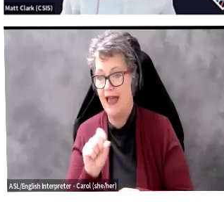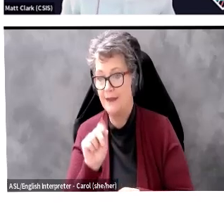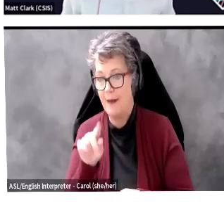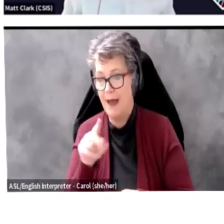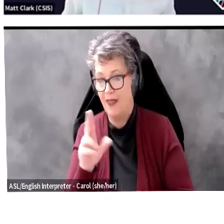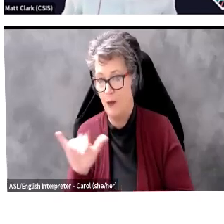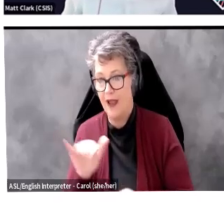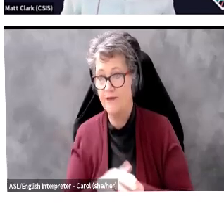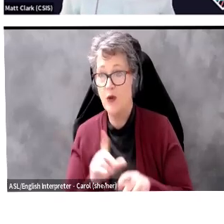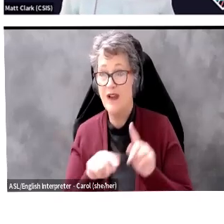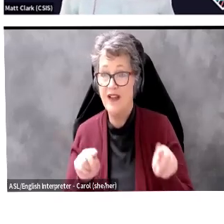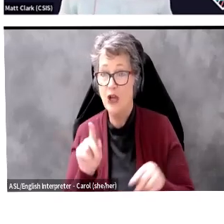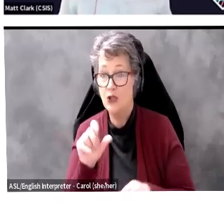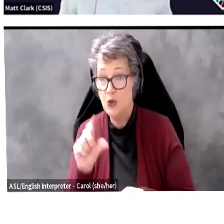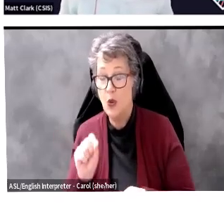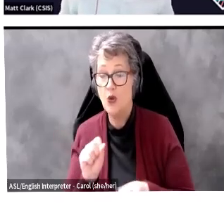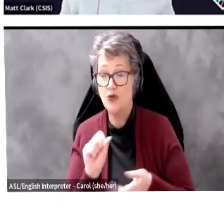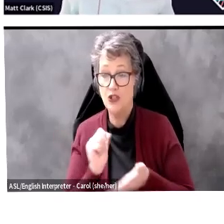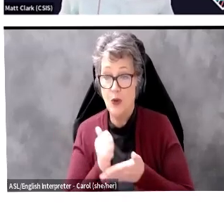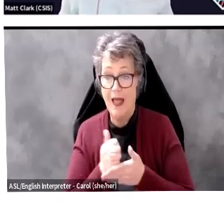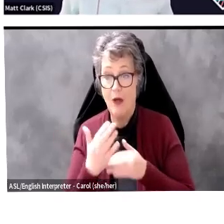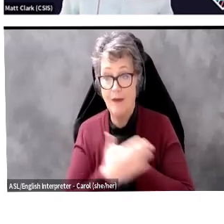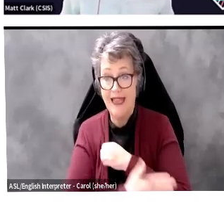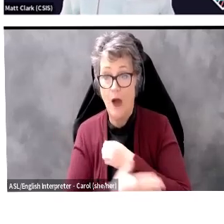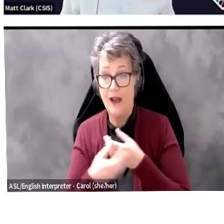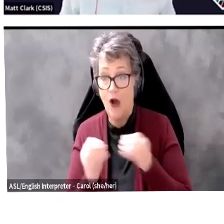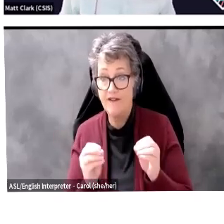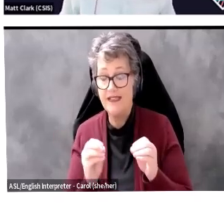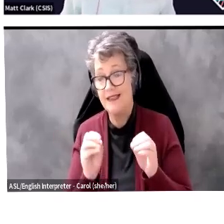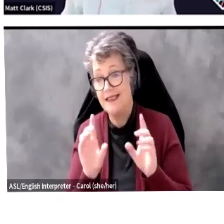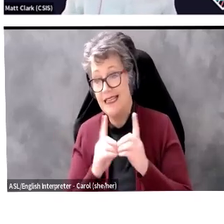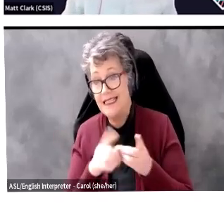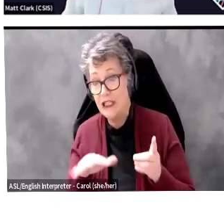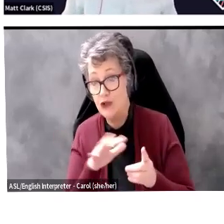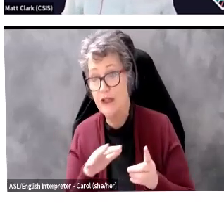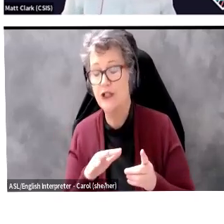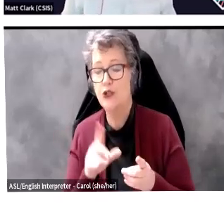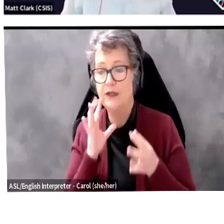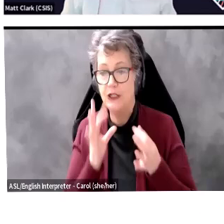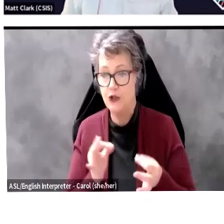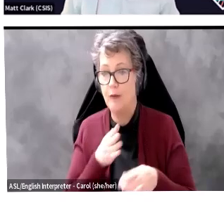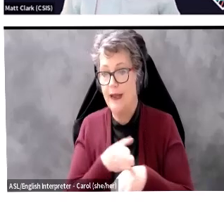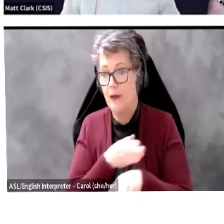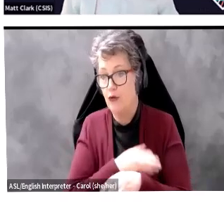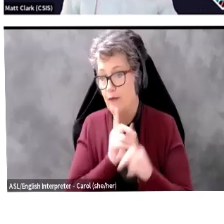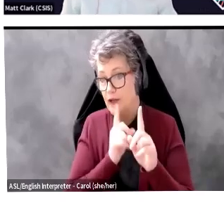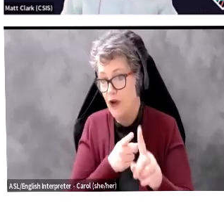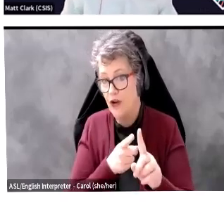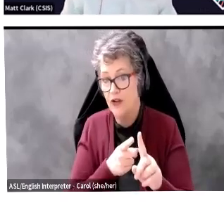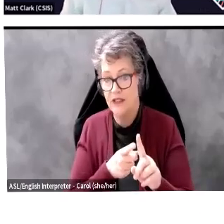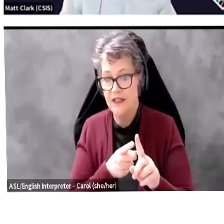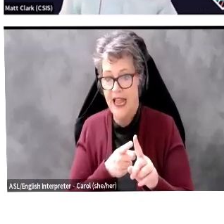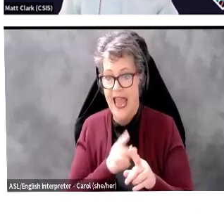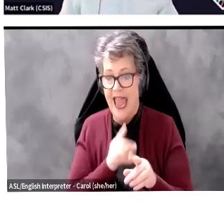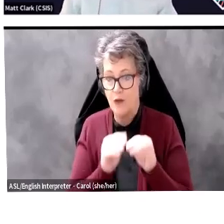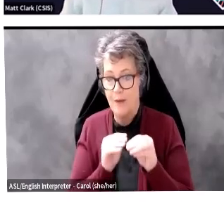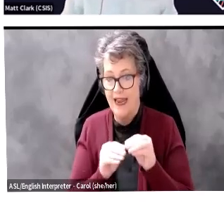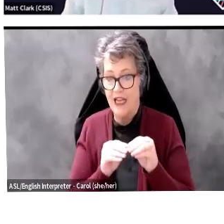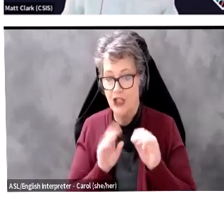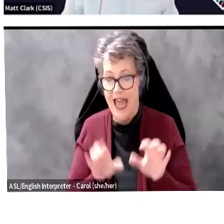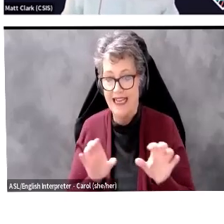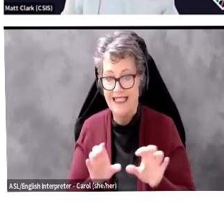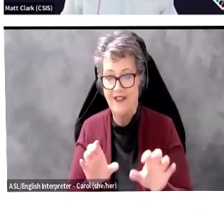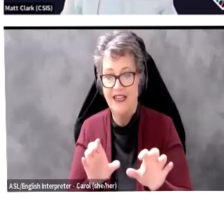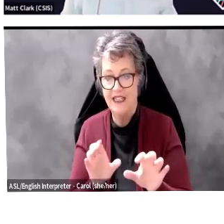of tools and facilitation methods to assist county offices and districts in determining improvement targets and remediation activities to